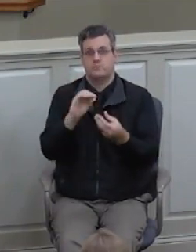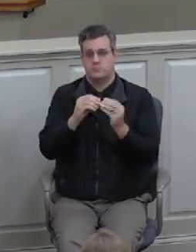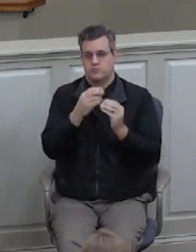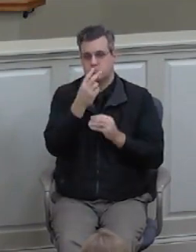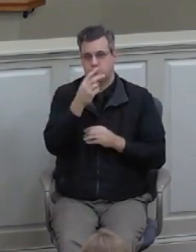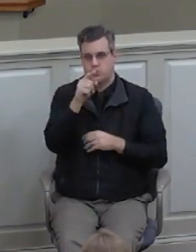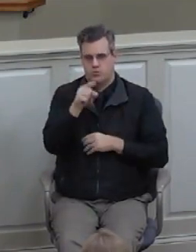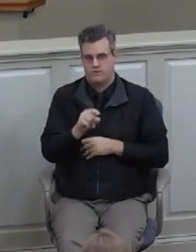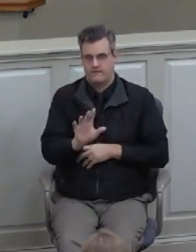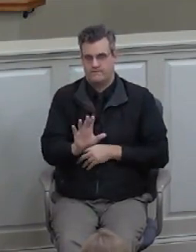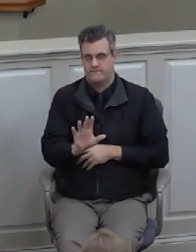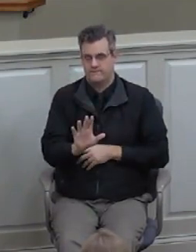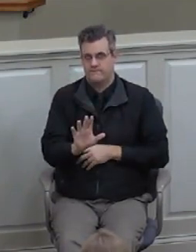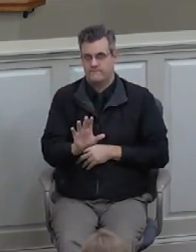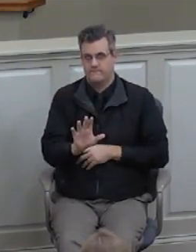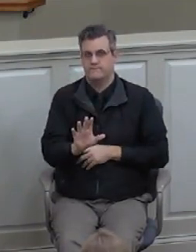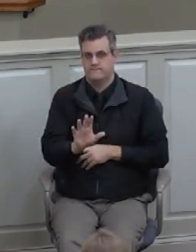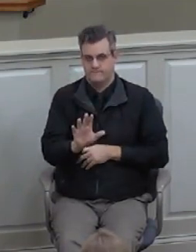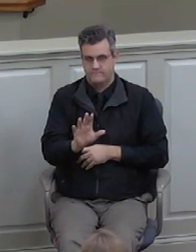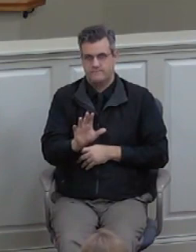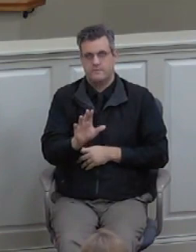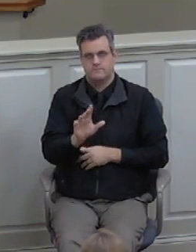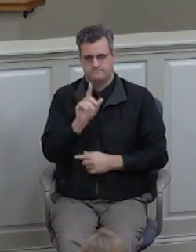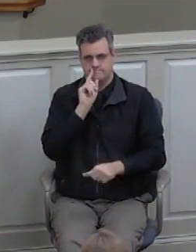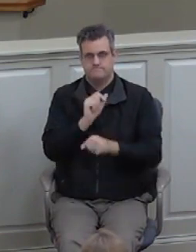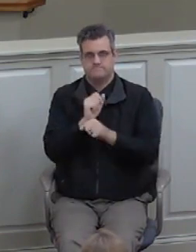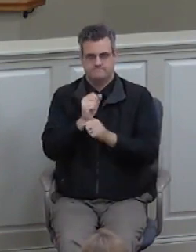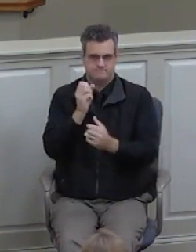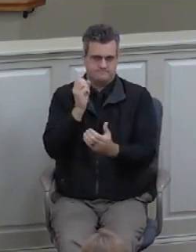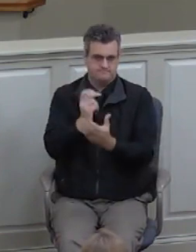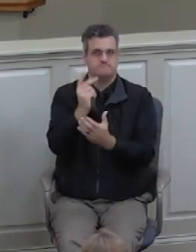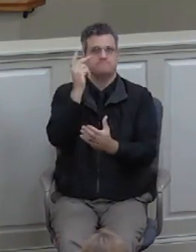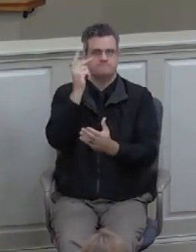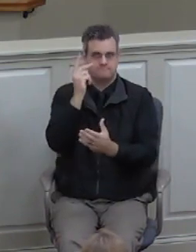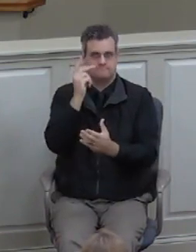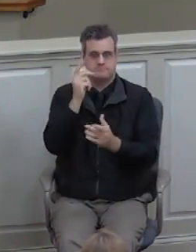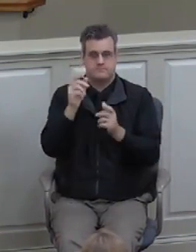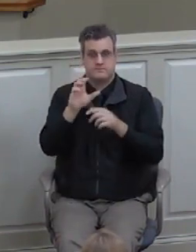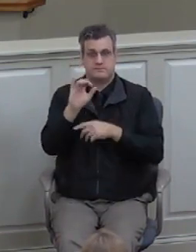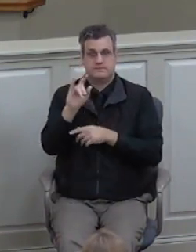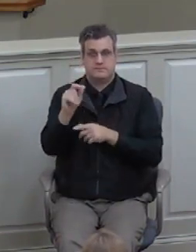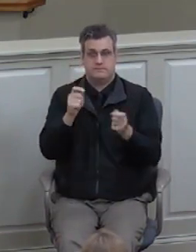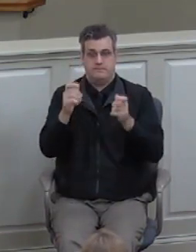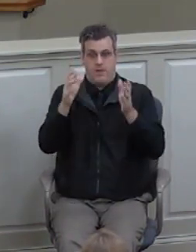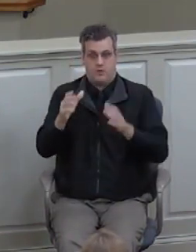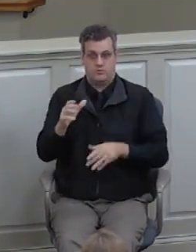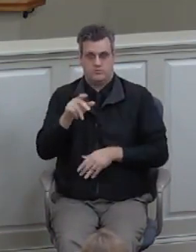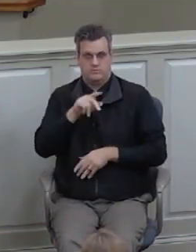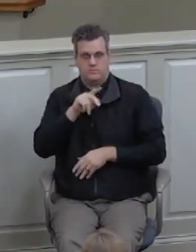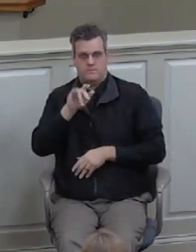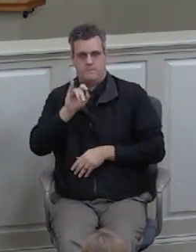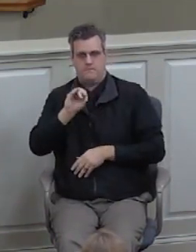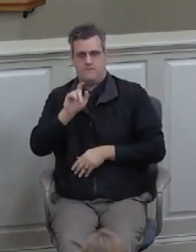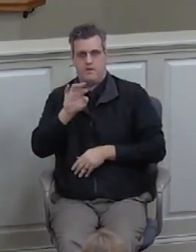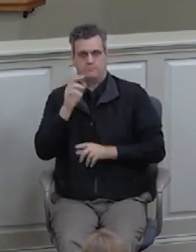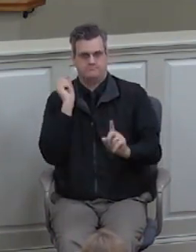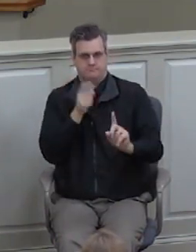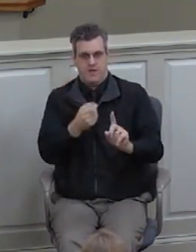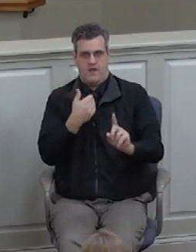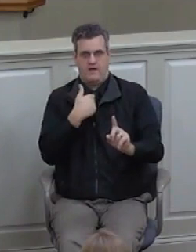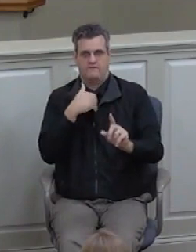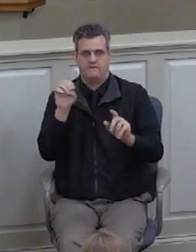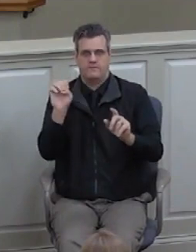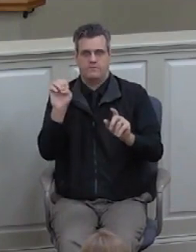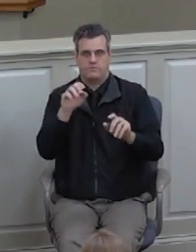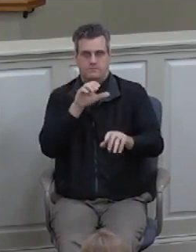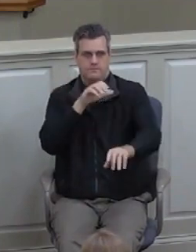through 5, to officially designate the city manager as the mayor's designee for the exercise of emergency powers during